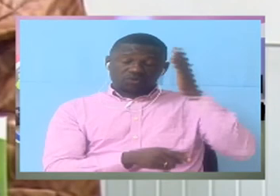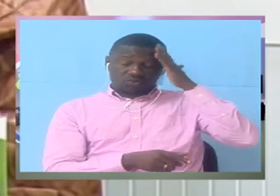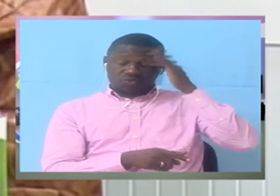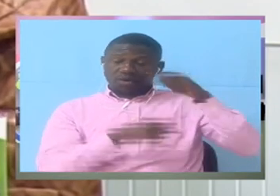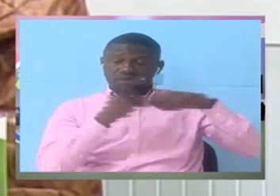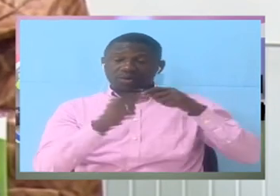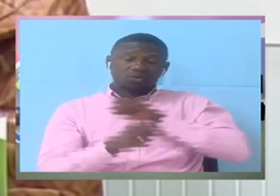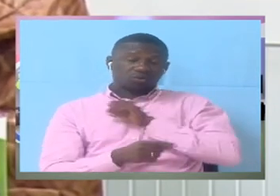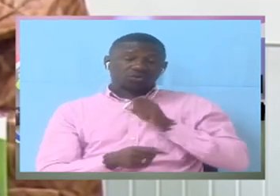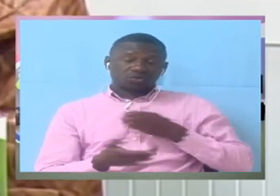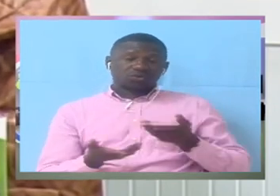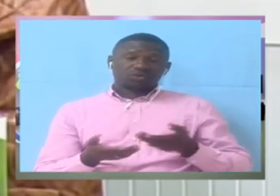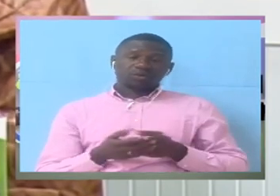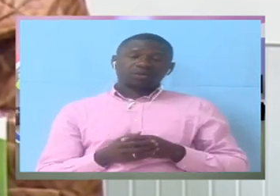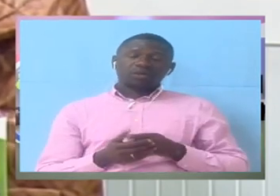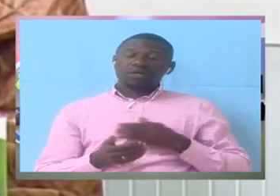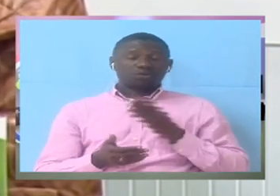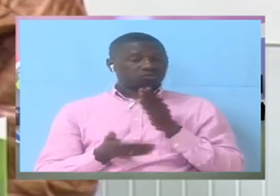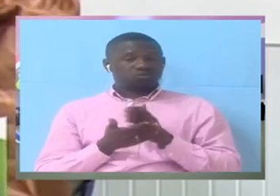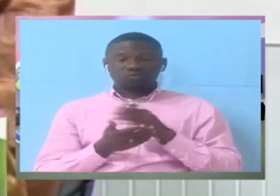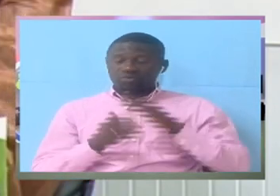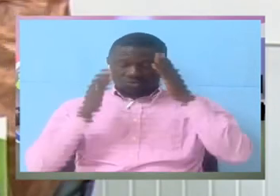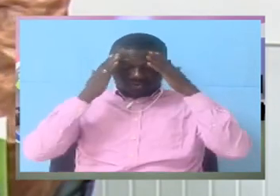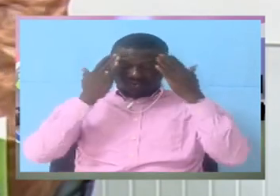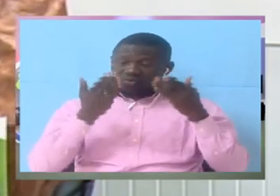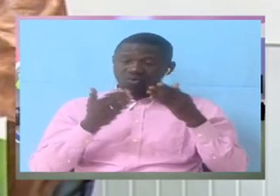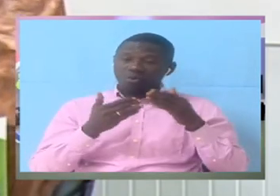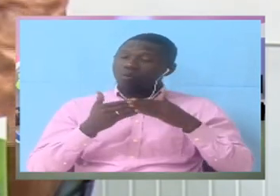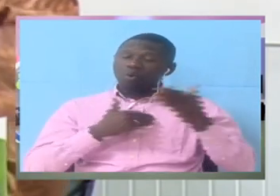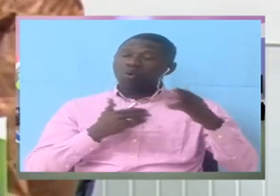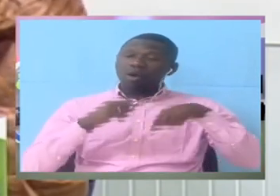And Untolman Dakar Fanal long. And we were not also acquainted